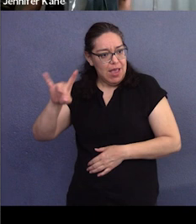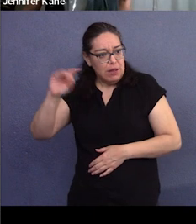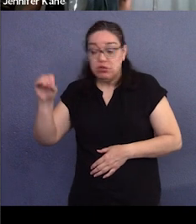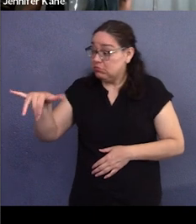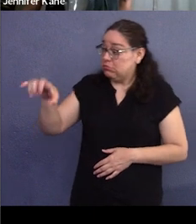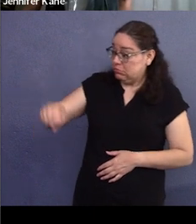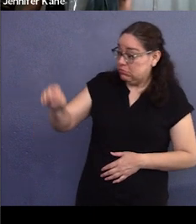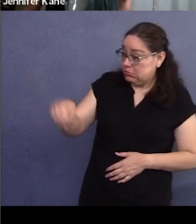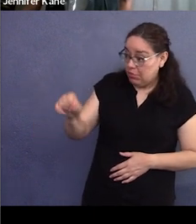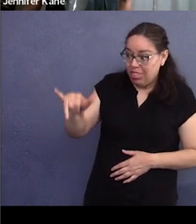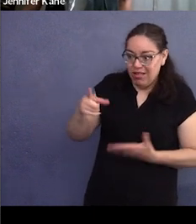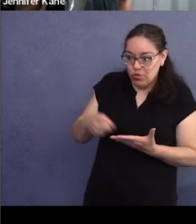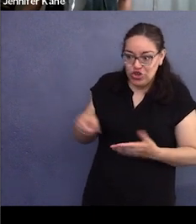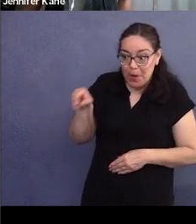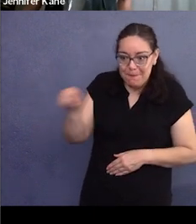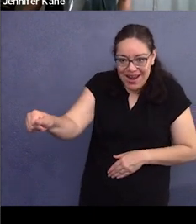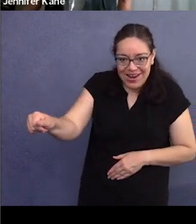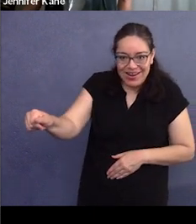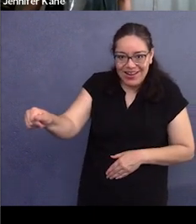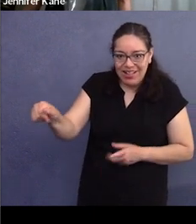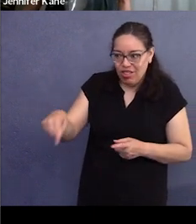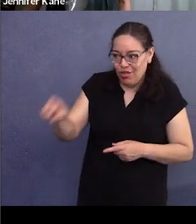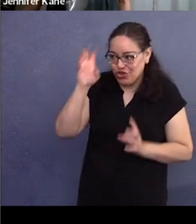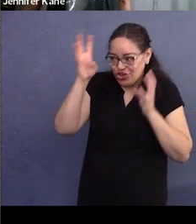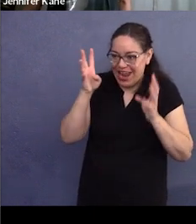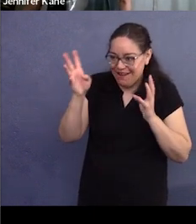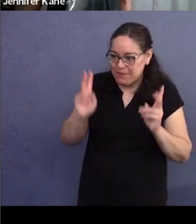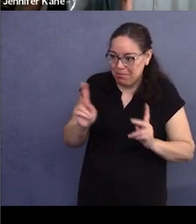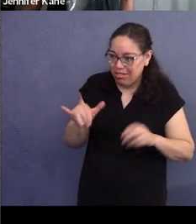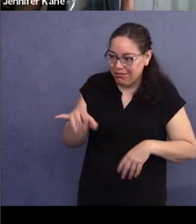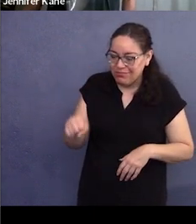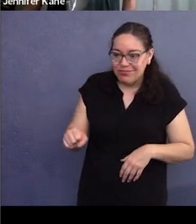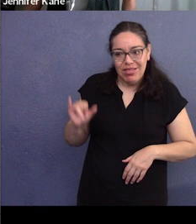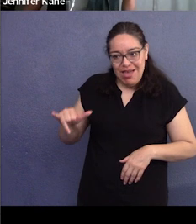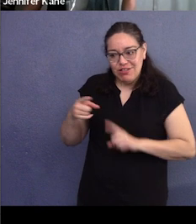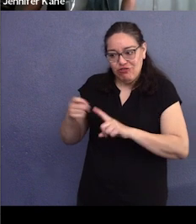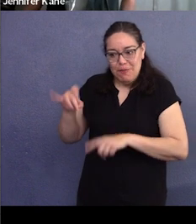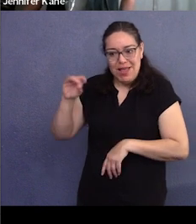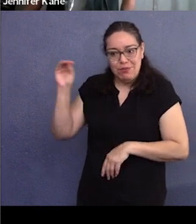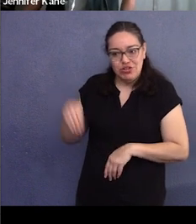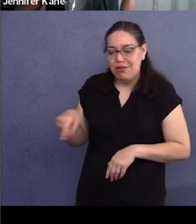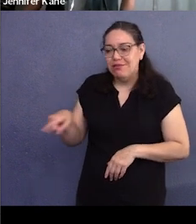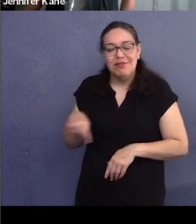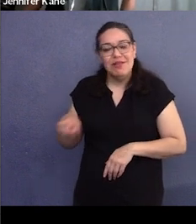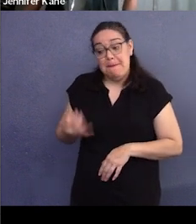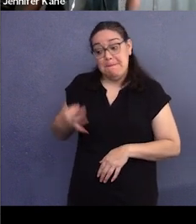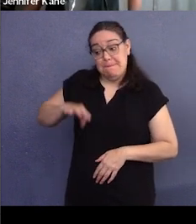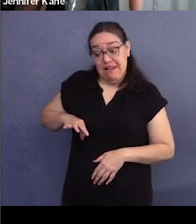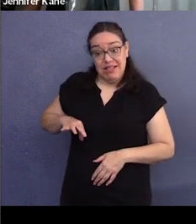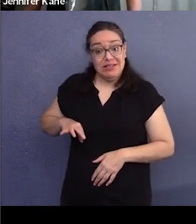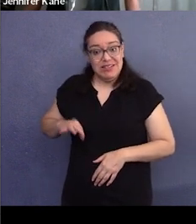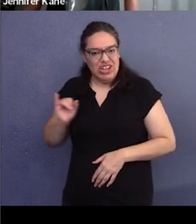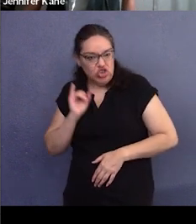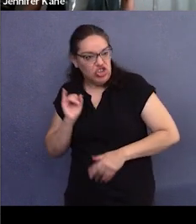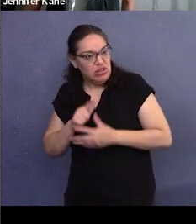yes, that is what you are paying your creatives. So that, and it's not an indirect cost. It is something that is part of